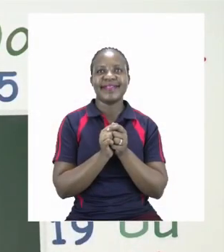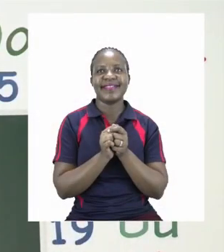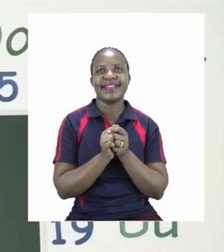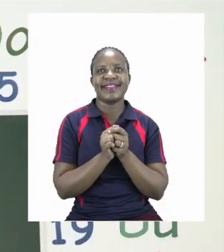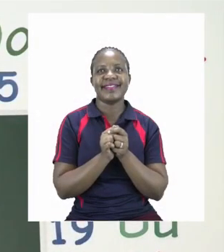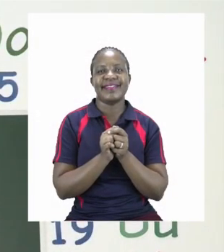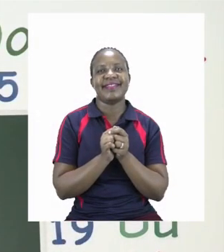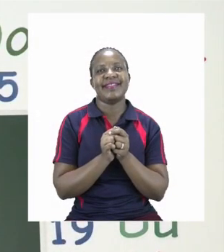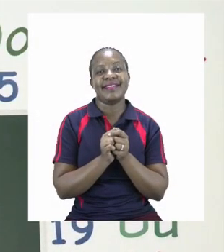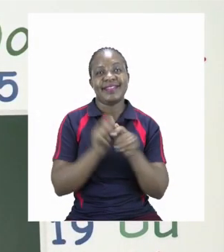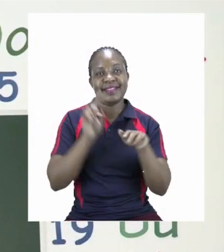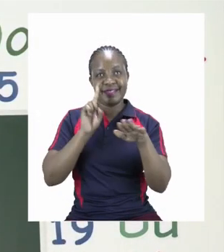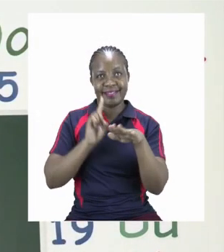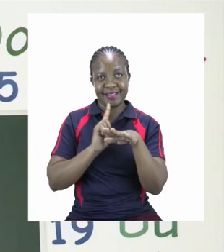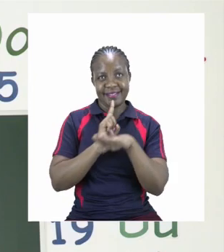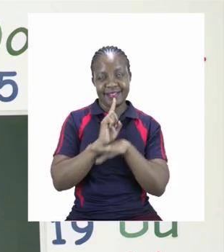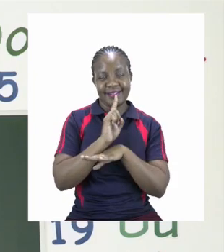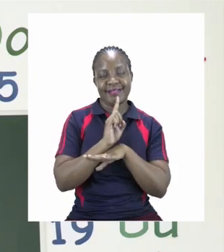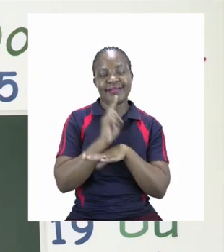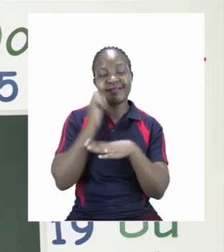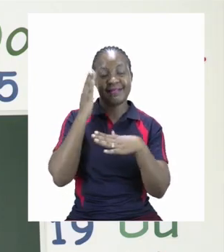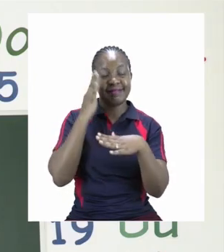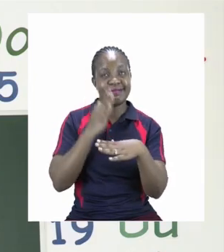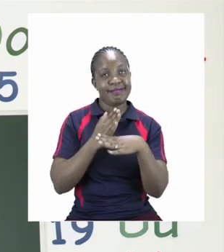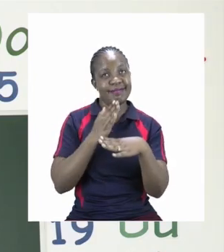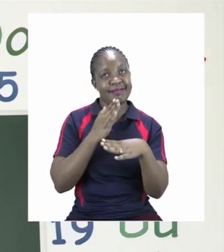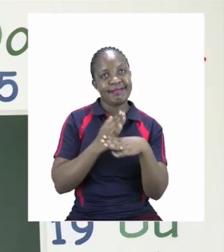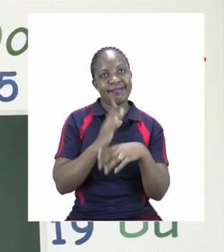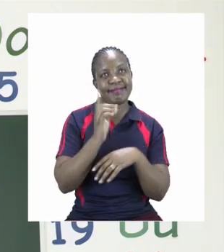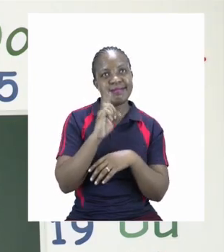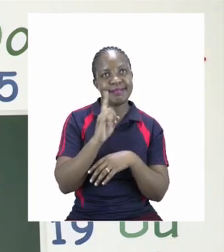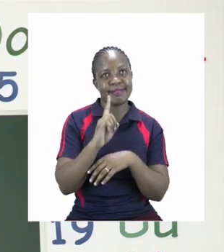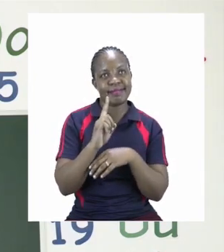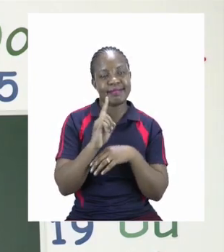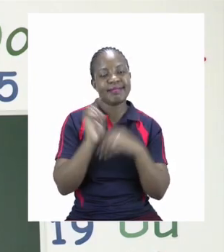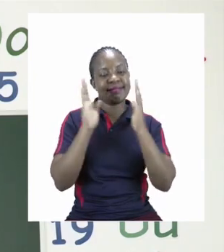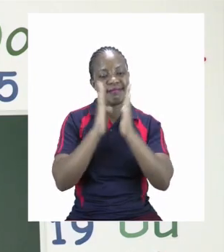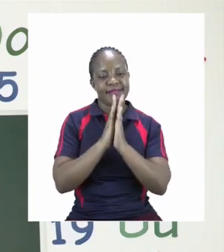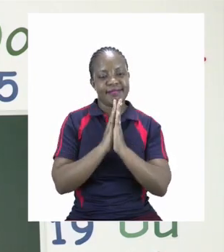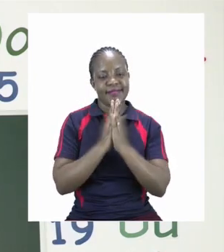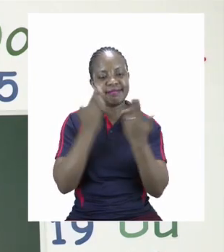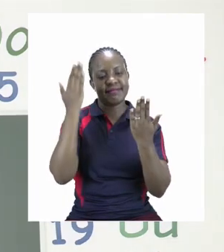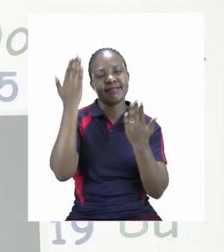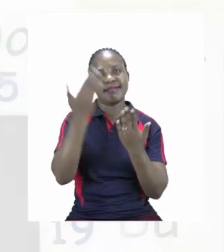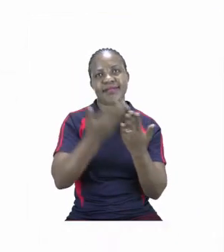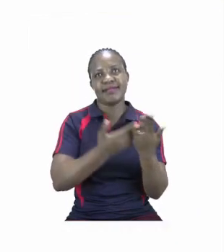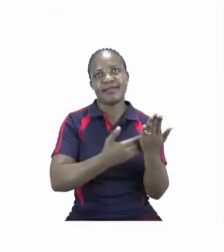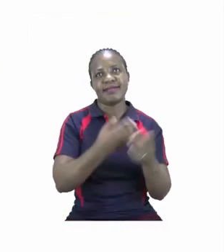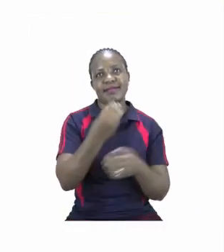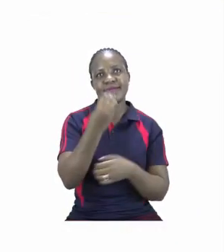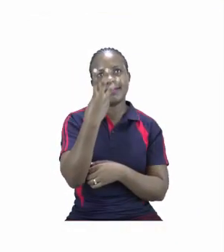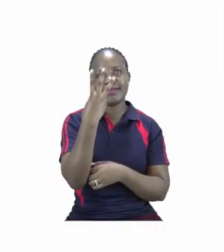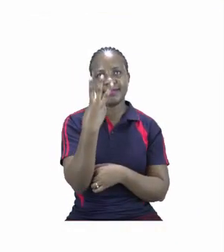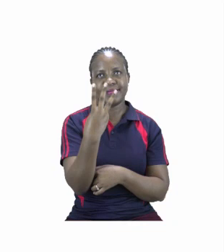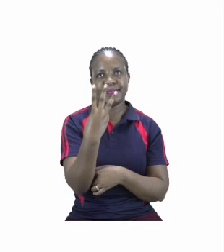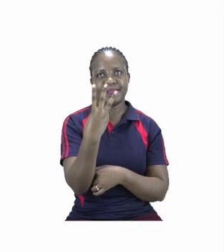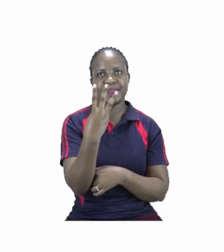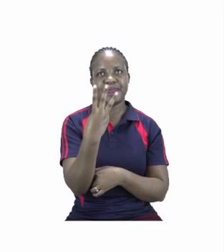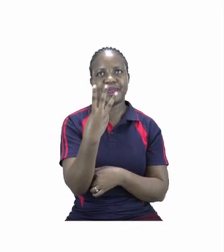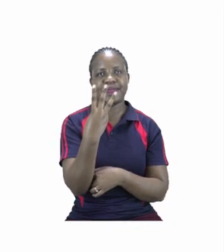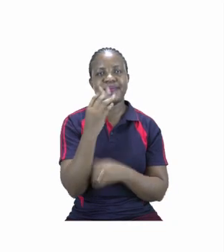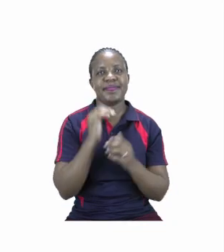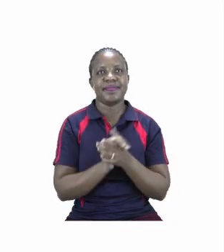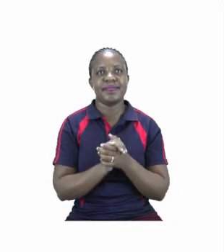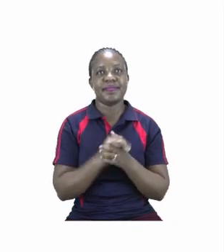For our first exercise today, please can you turn to page 3. On page 3, we